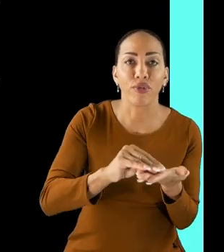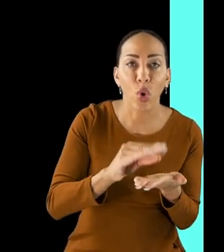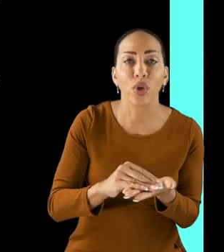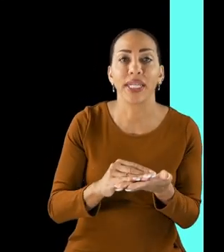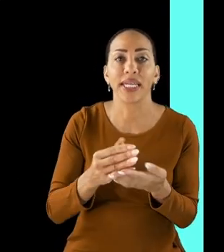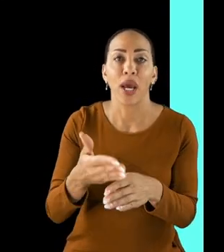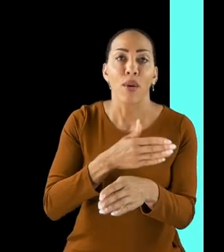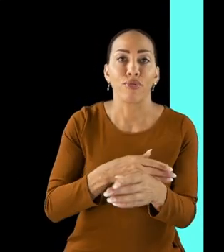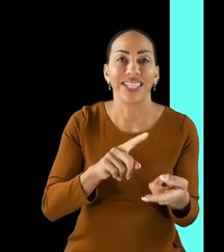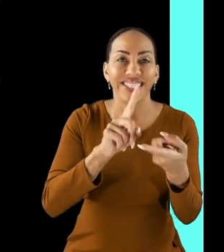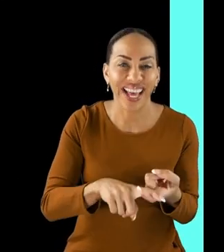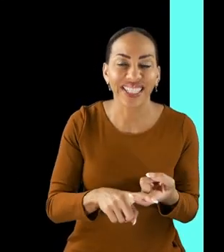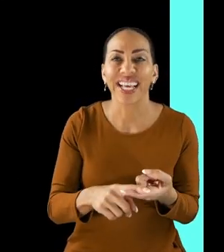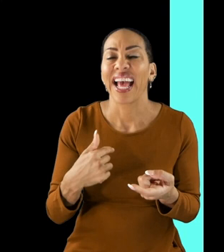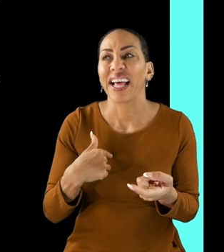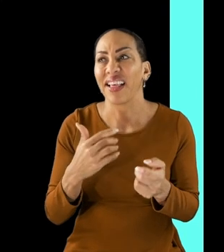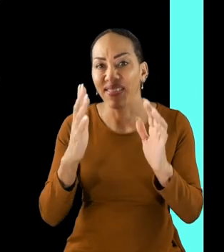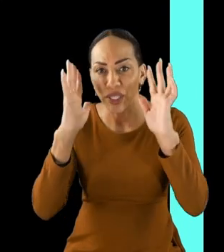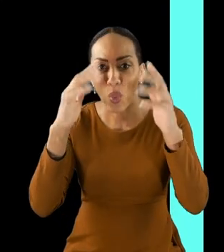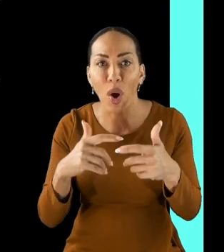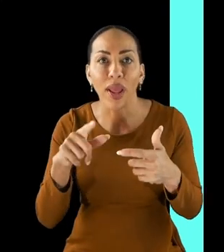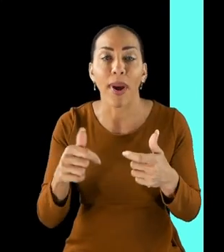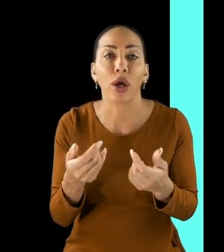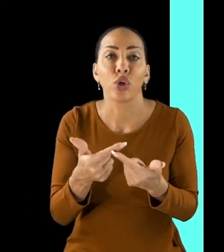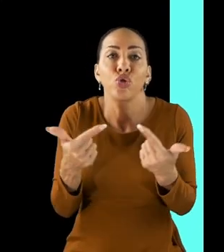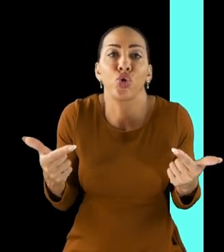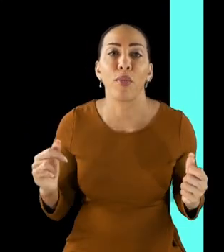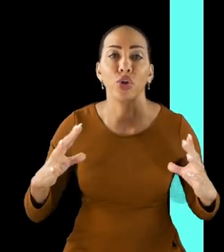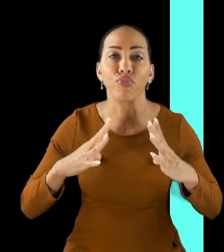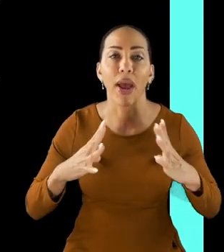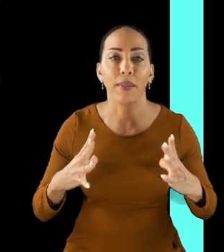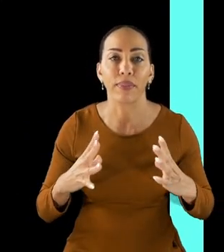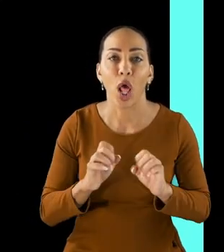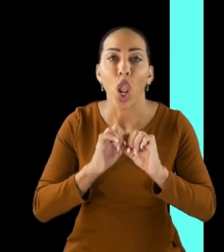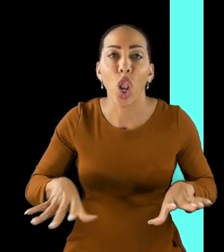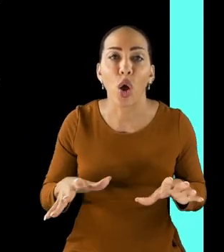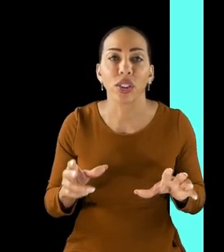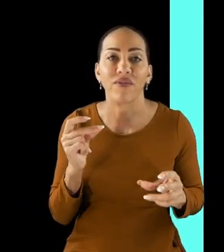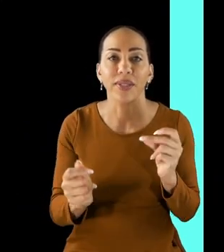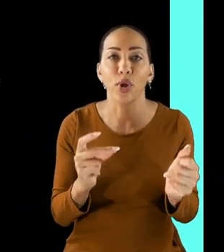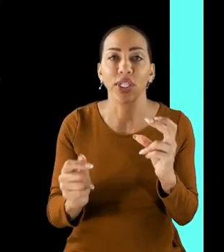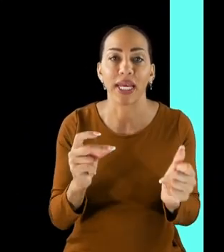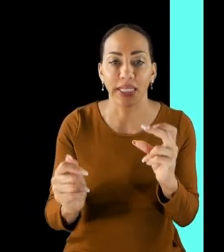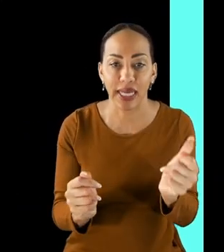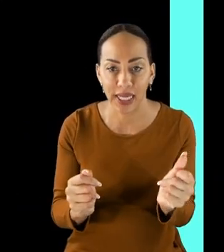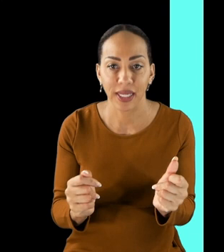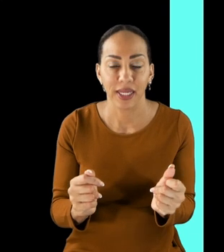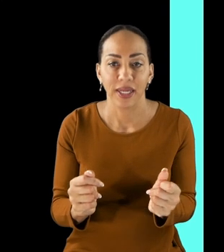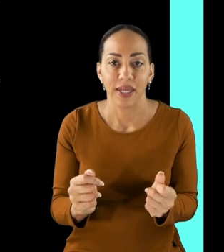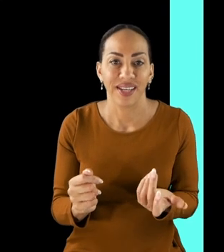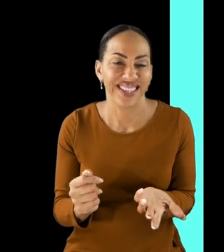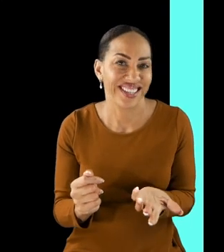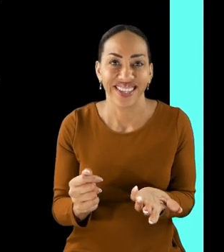there's a risk of kind of over-preparation and a loss of spontaneity. That if we're not taking an interactive approach, how do you retain the